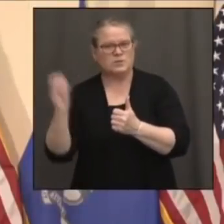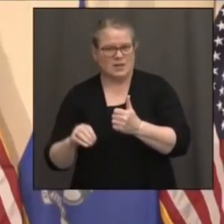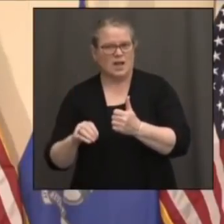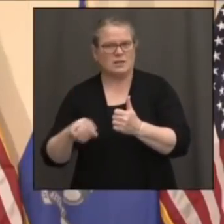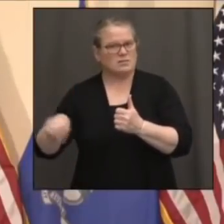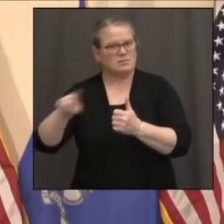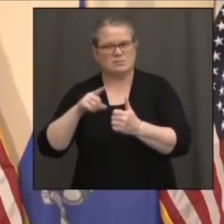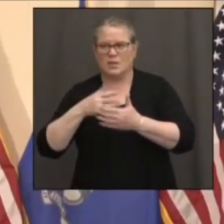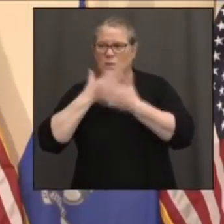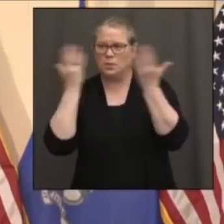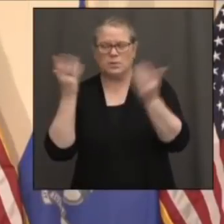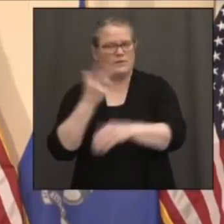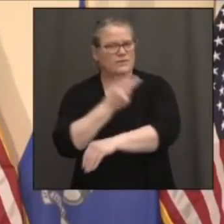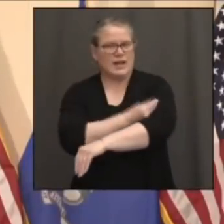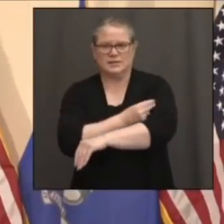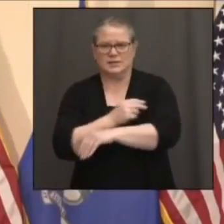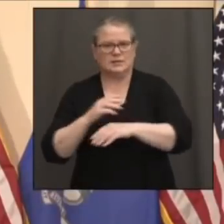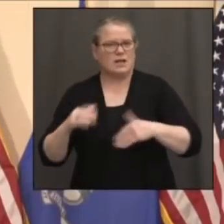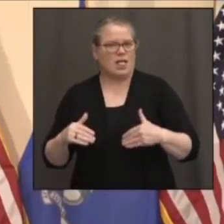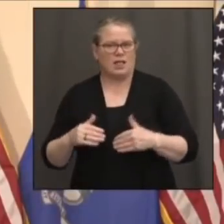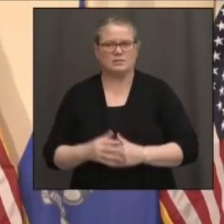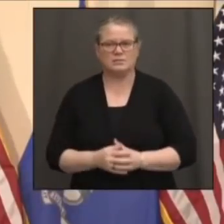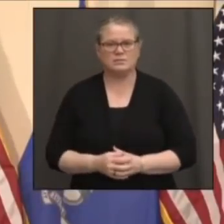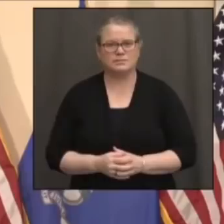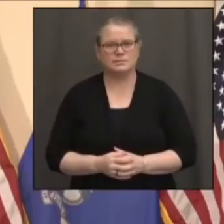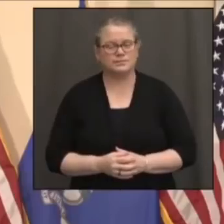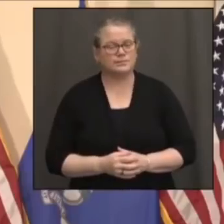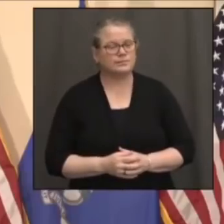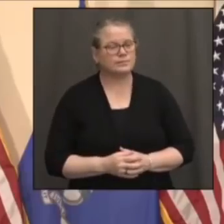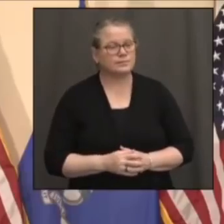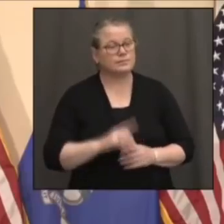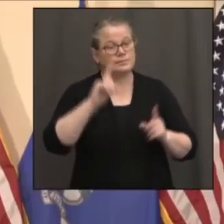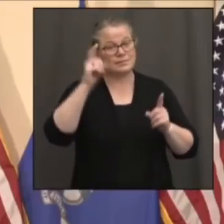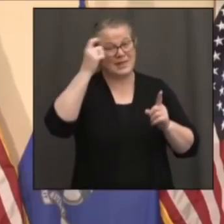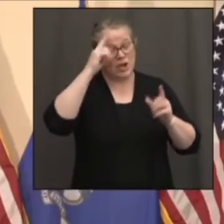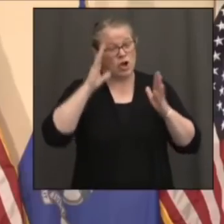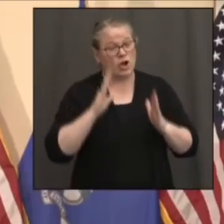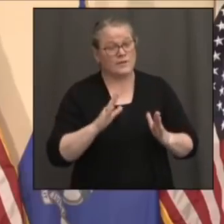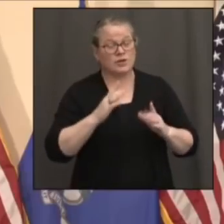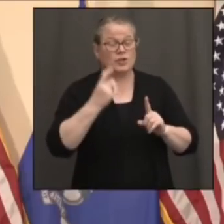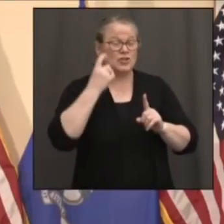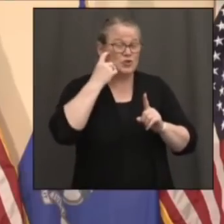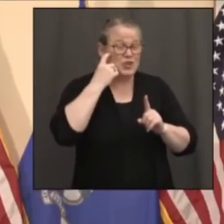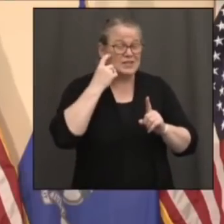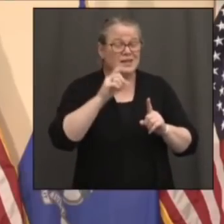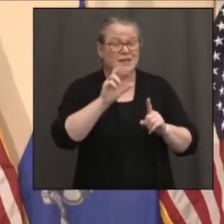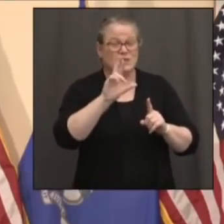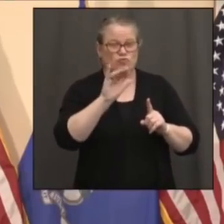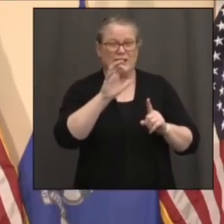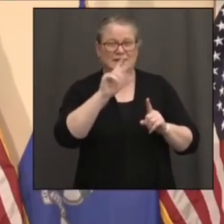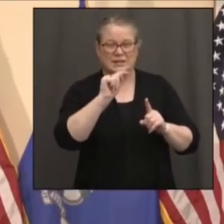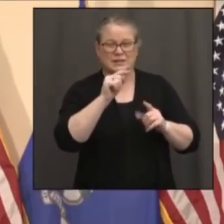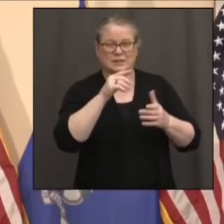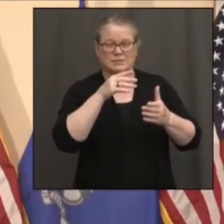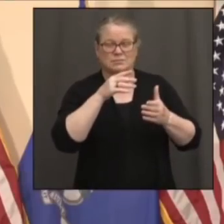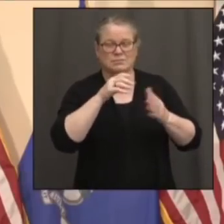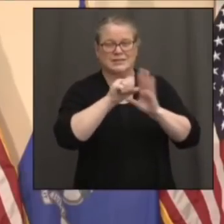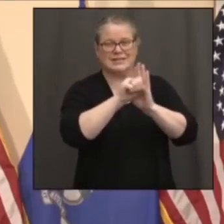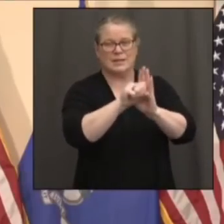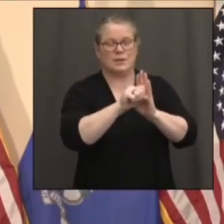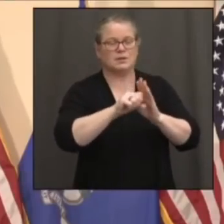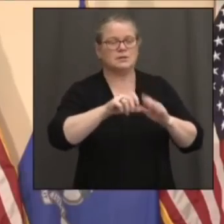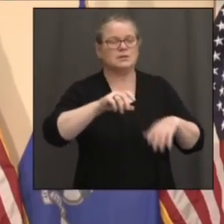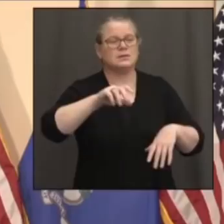Governor, given the recent racist symbols that we've seen in Connecticut, the noose at the Windsor Amazon building site